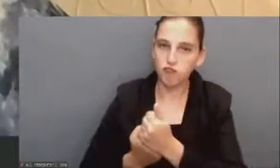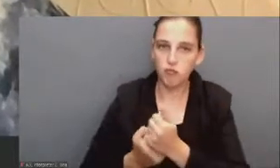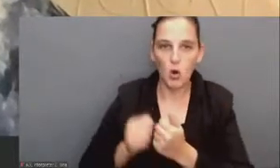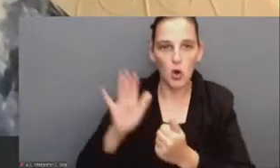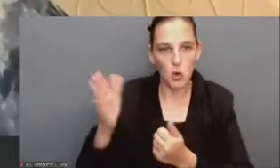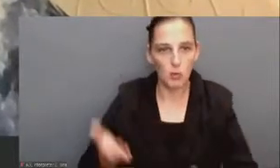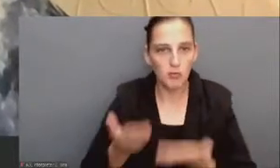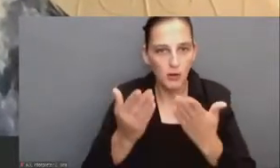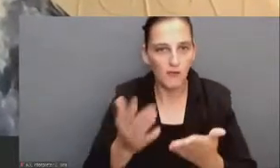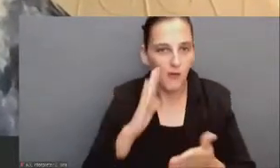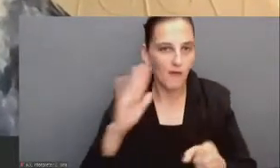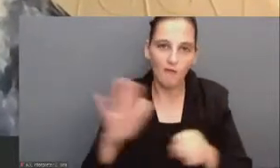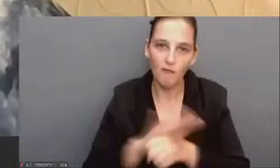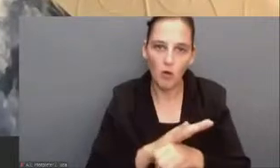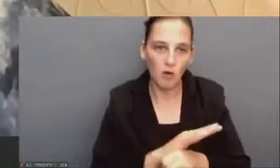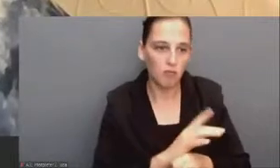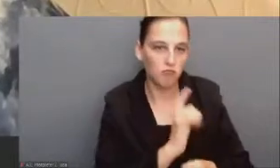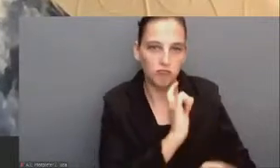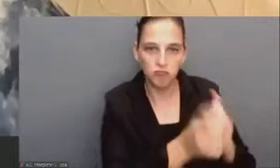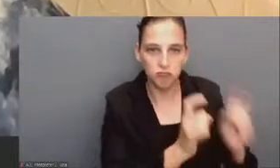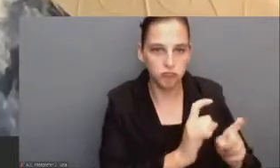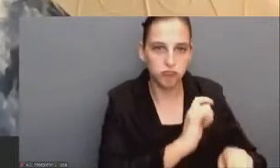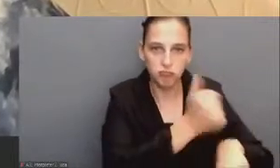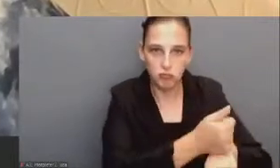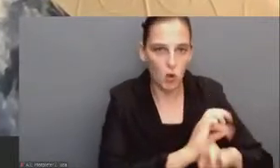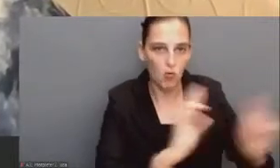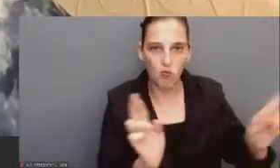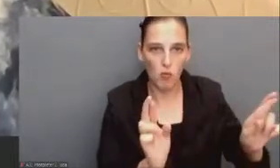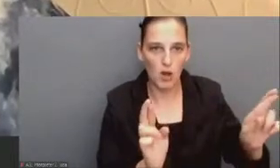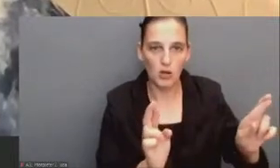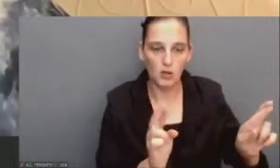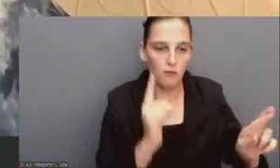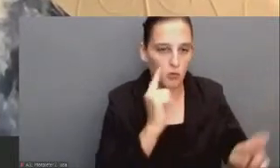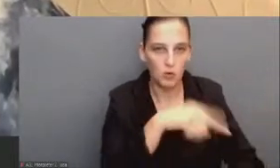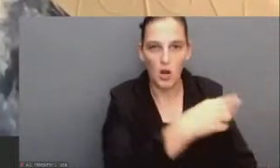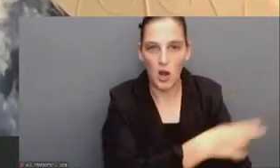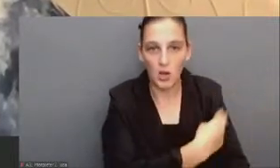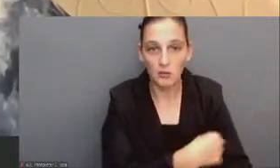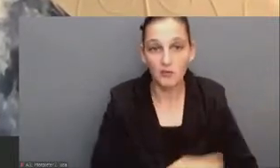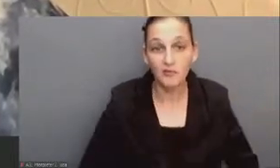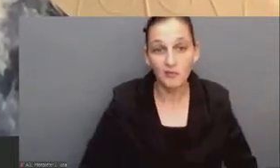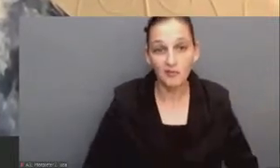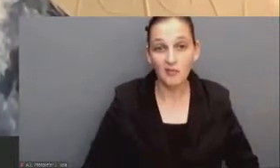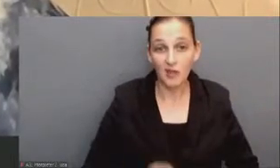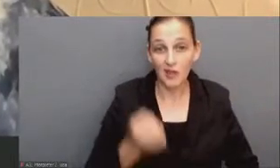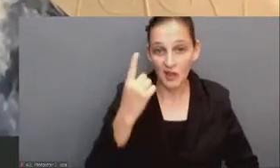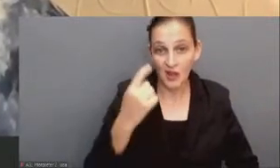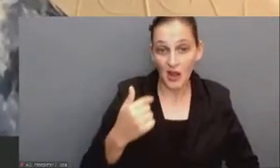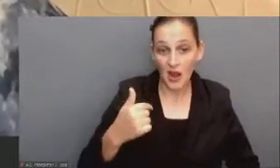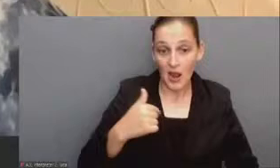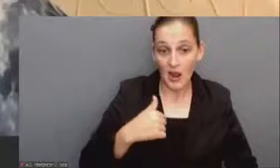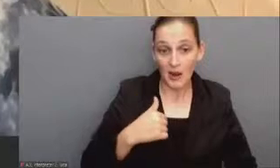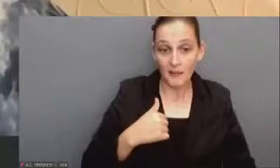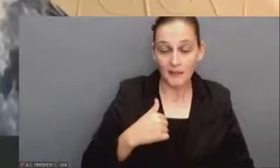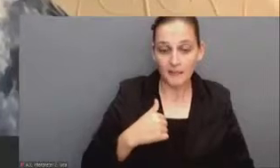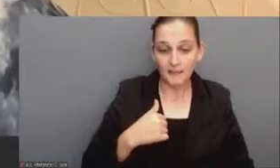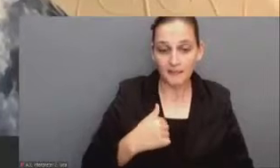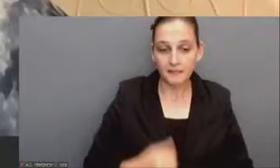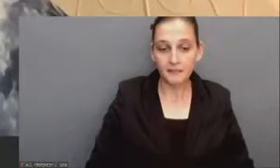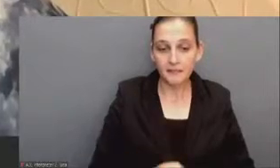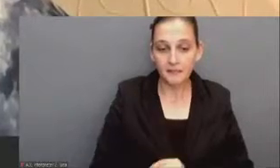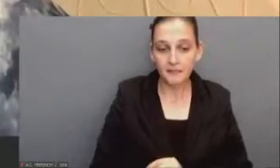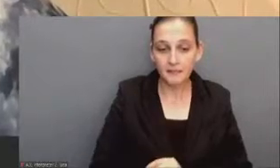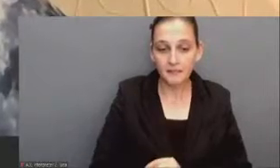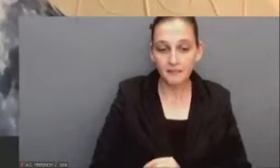for the hospitals. Because like I've often said through these many months, I never again want to